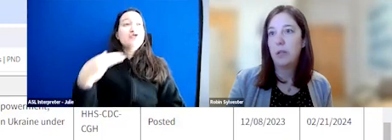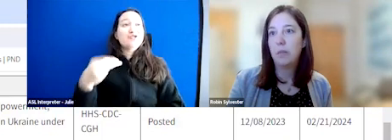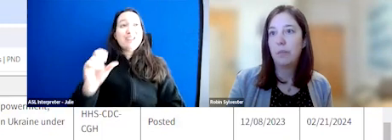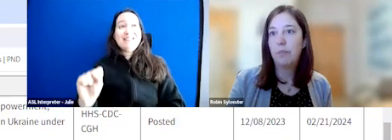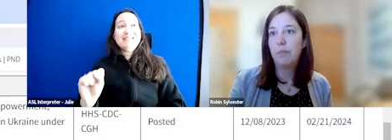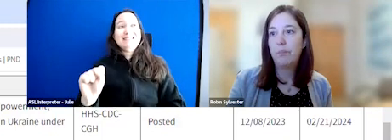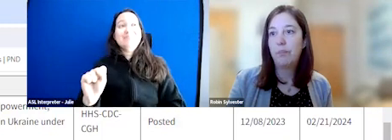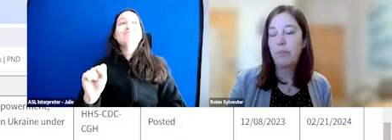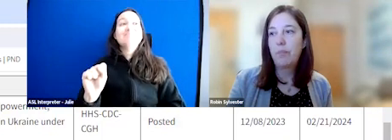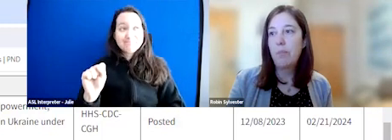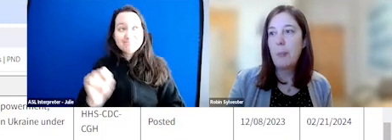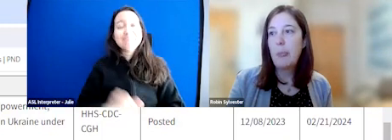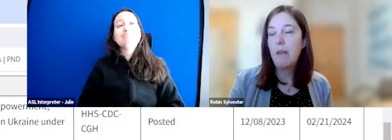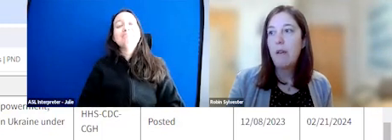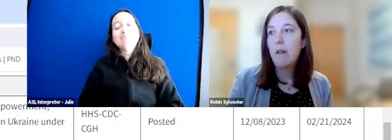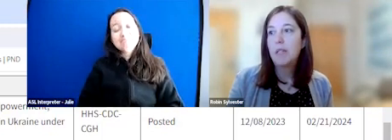opportunities here.